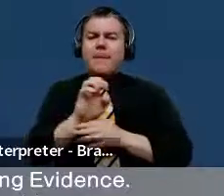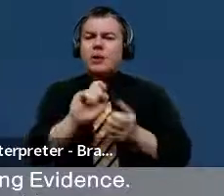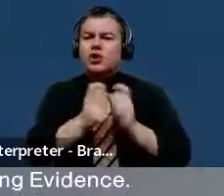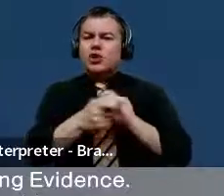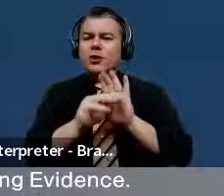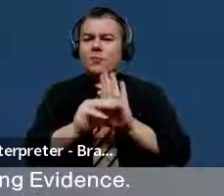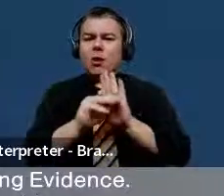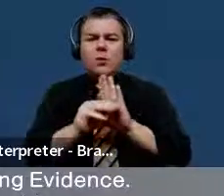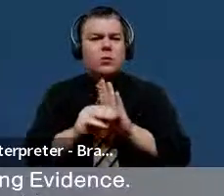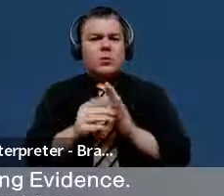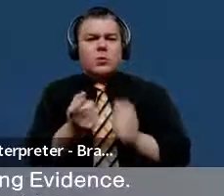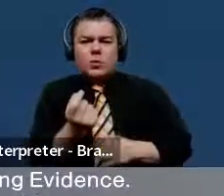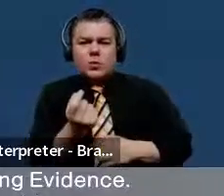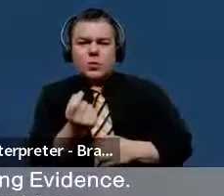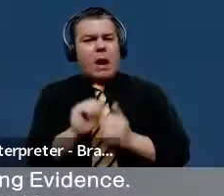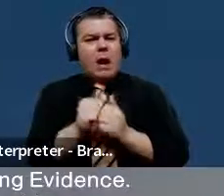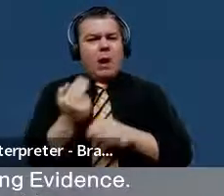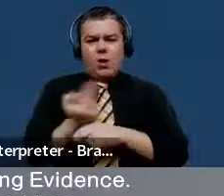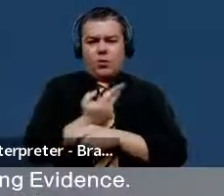used.